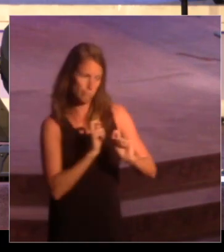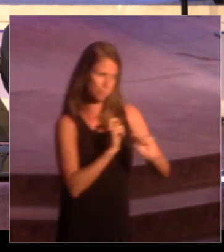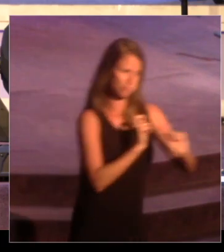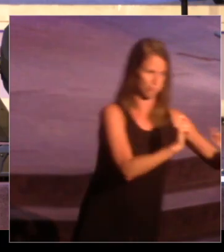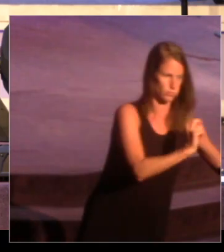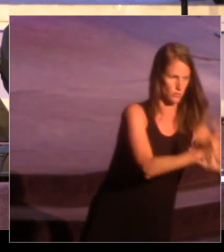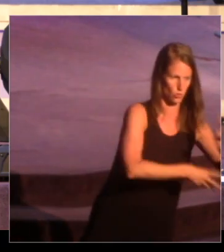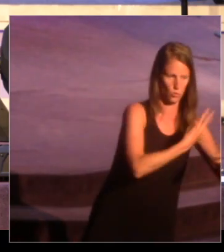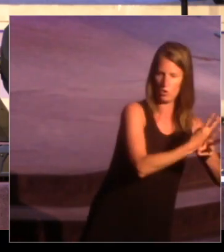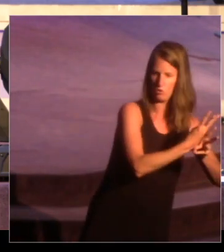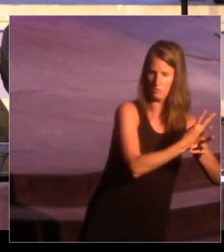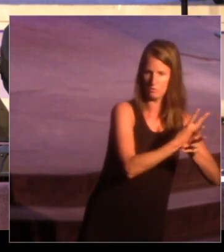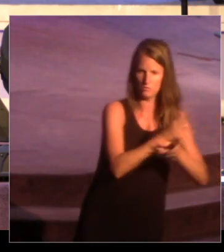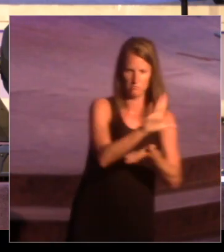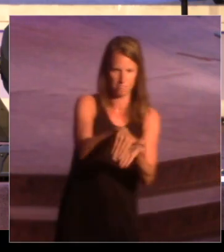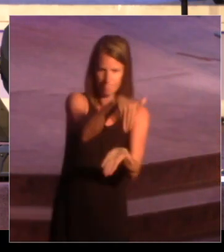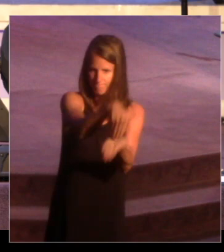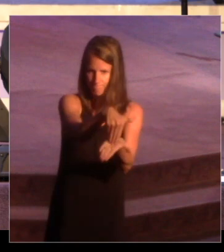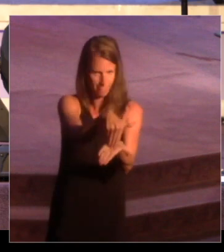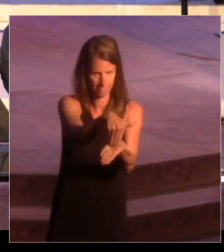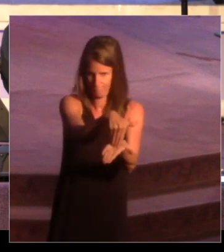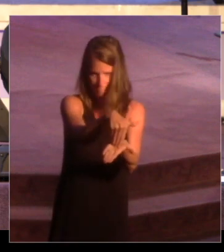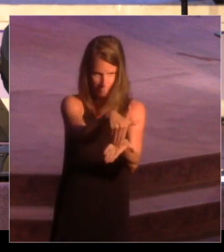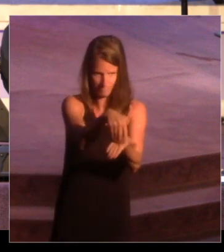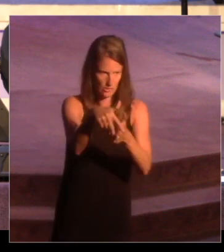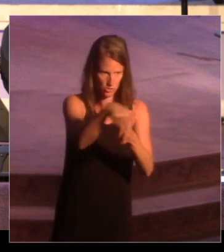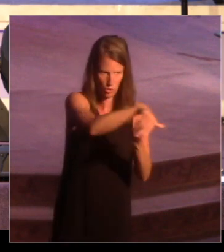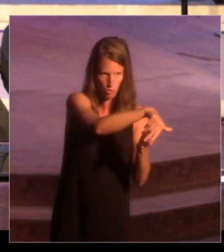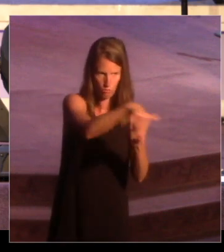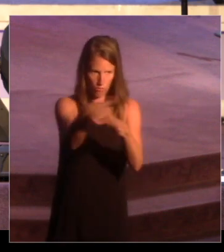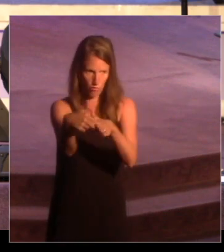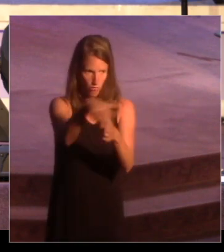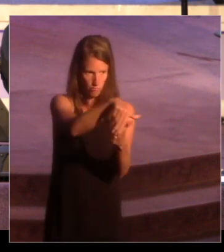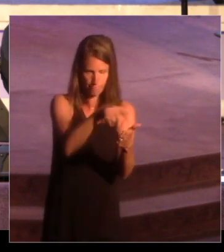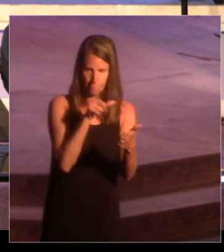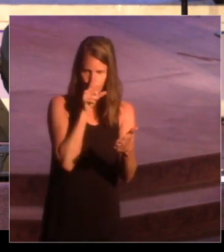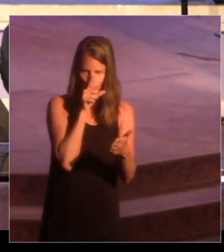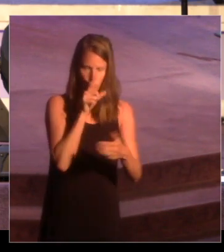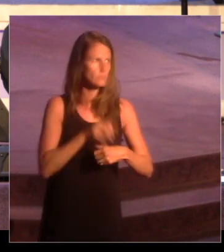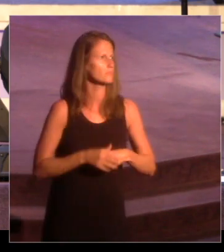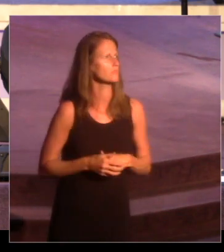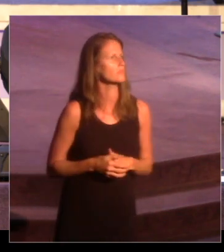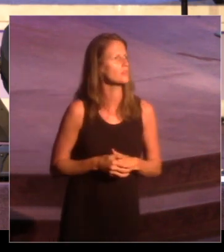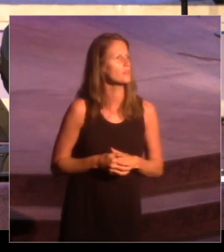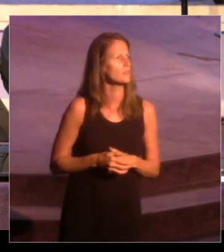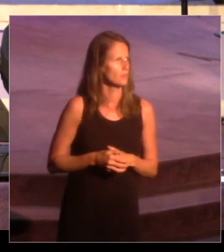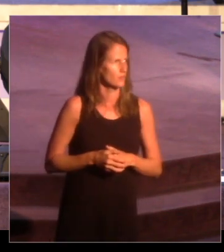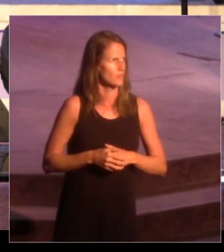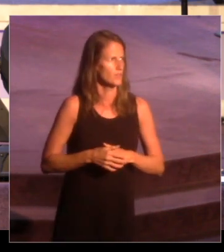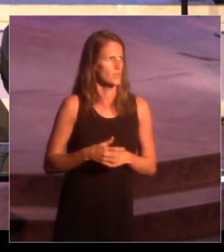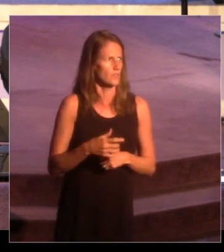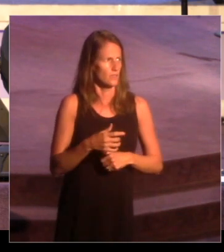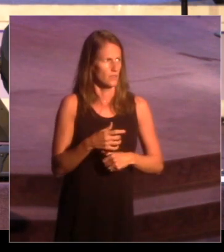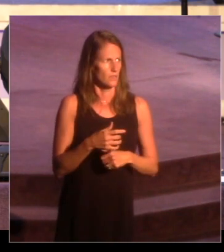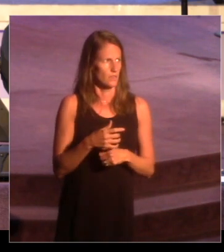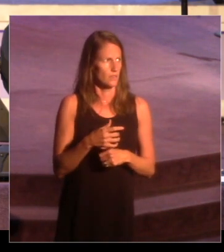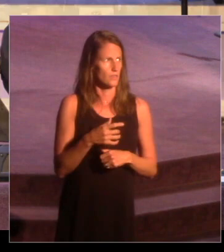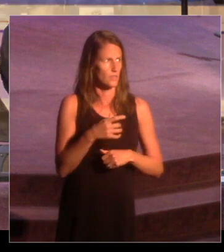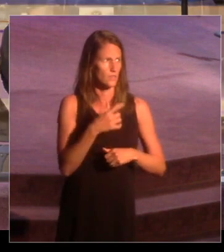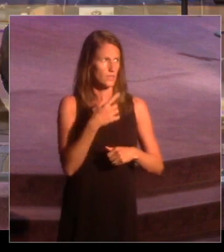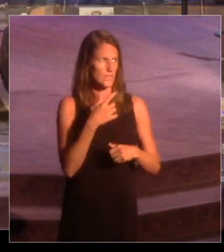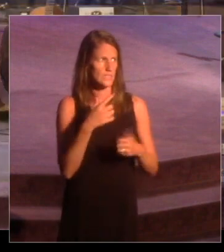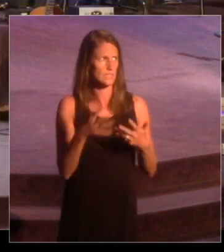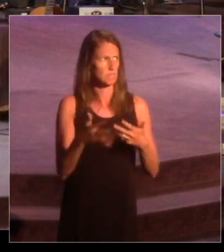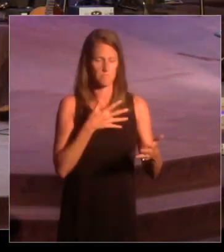him. There is no middle ground. Listen to how Donald Whitney says it. It'll be up on the screen. It says, even without the kind of persecution